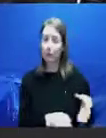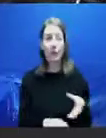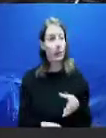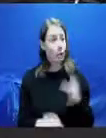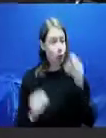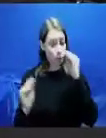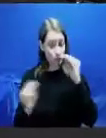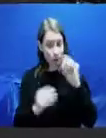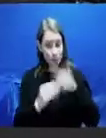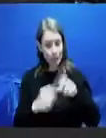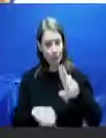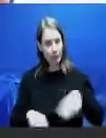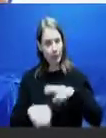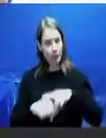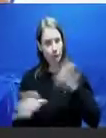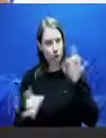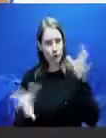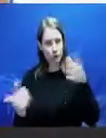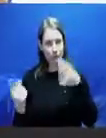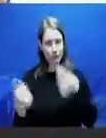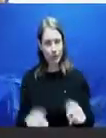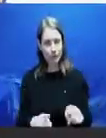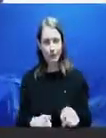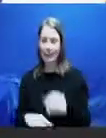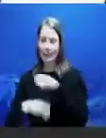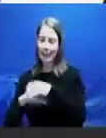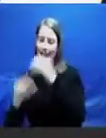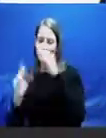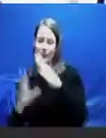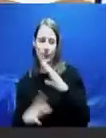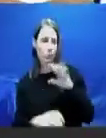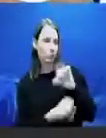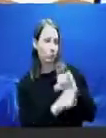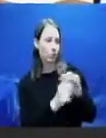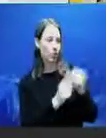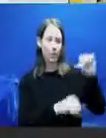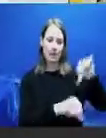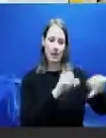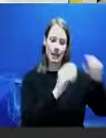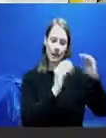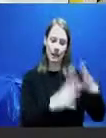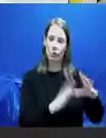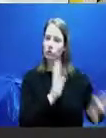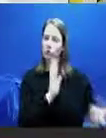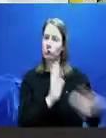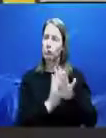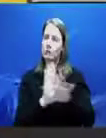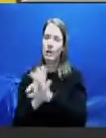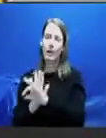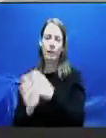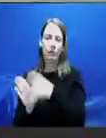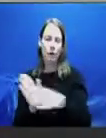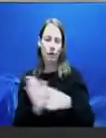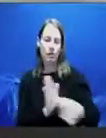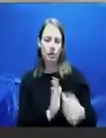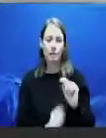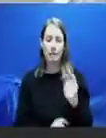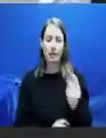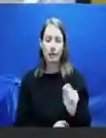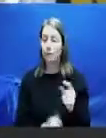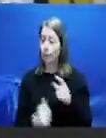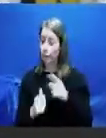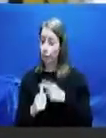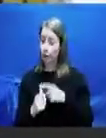English teacher Megan Cronin collaborated with a science teacher to select articles and texts. First, students wrote expository essays